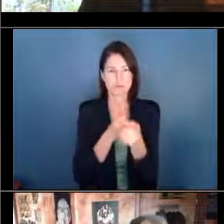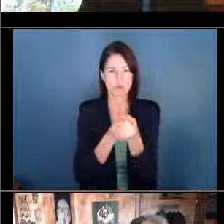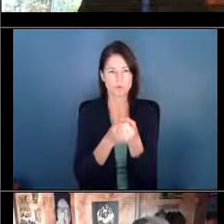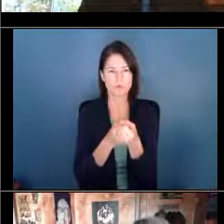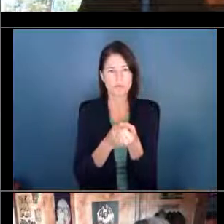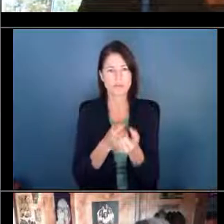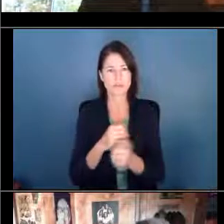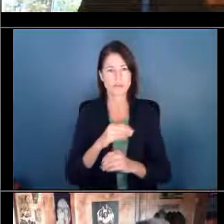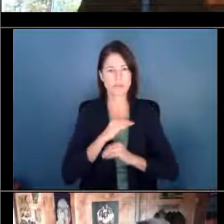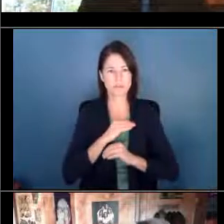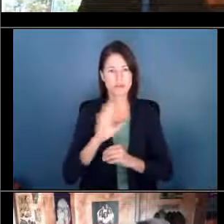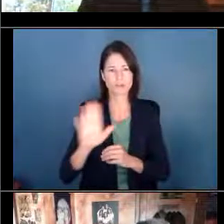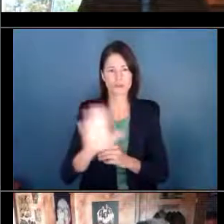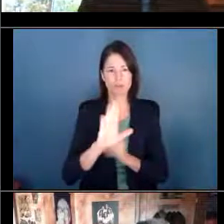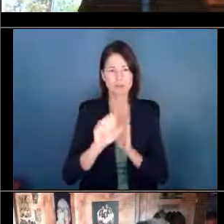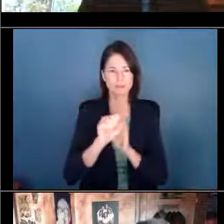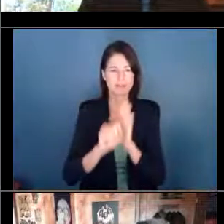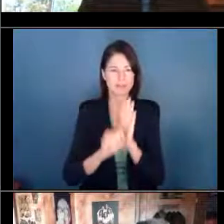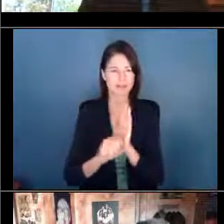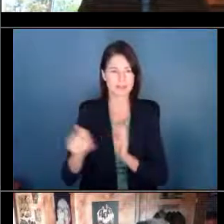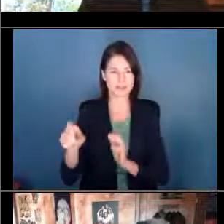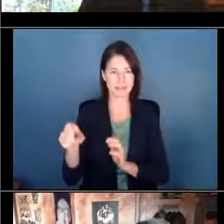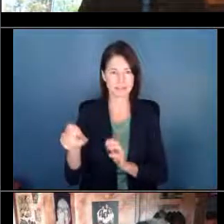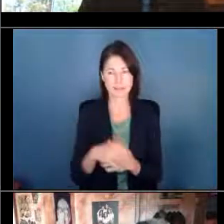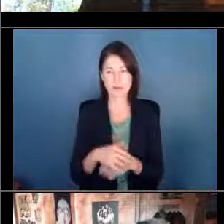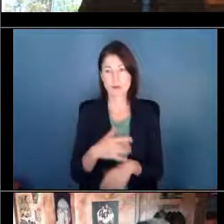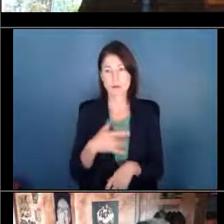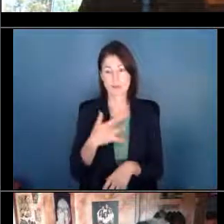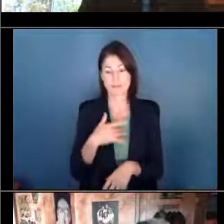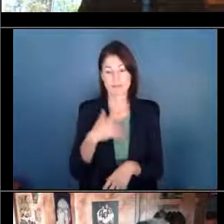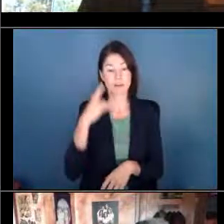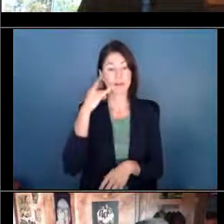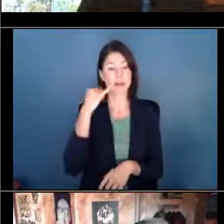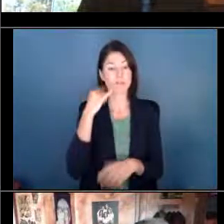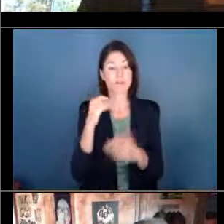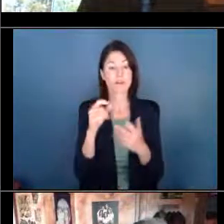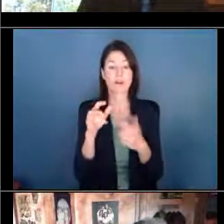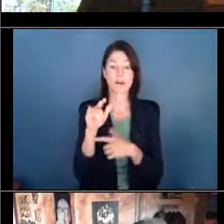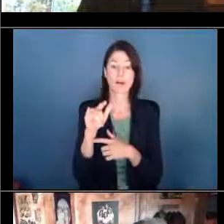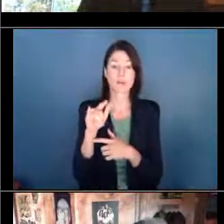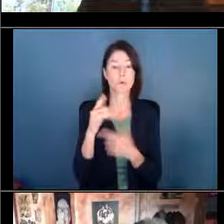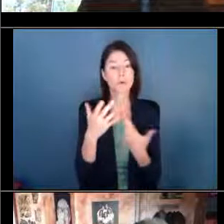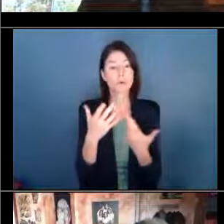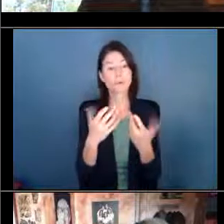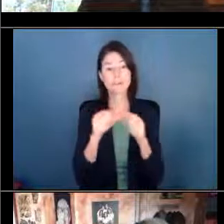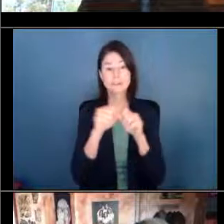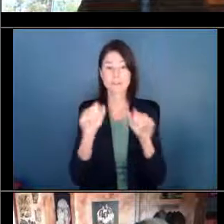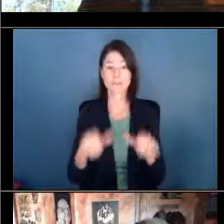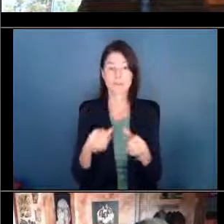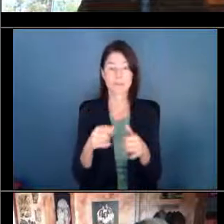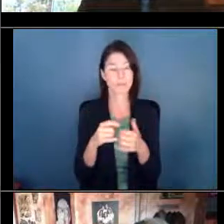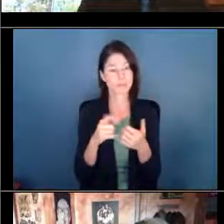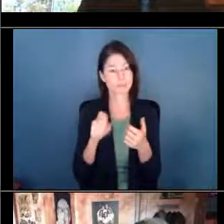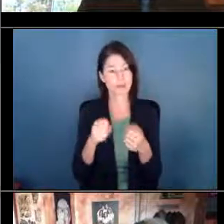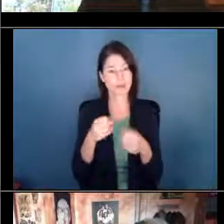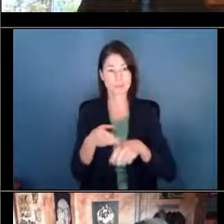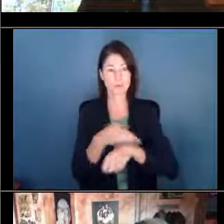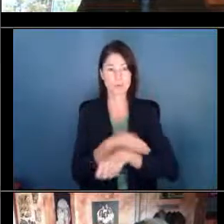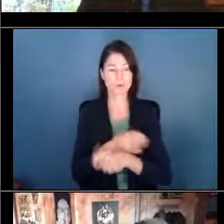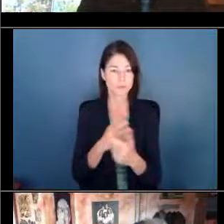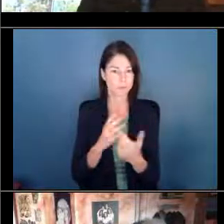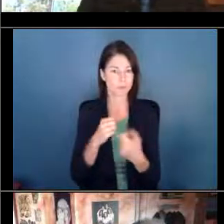your state needs. We think that there's some things that the airport system in California can do to contribute to all the great things that the state's doing. Next slide,